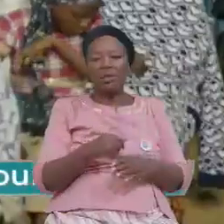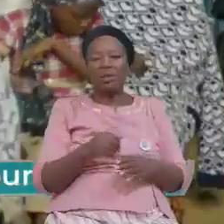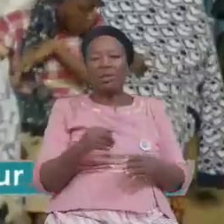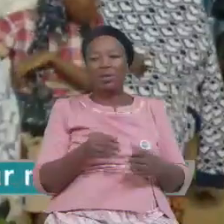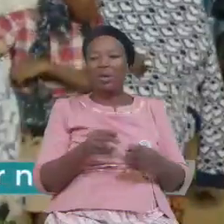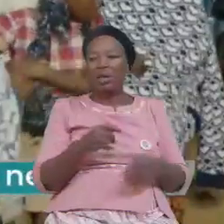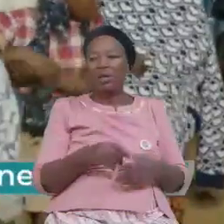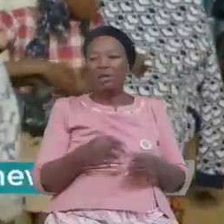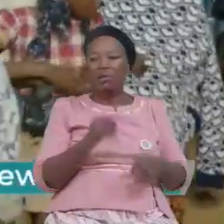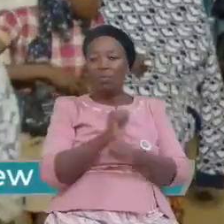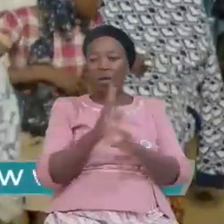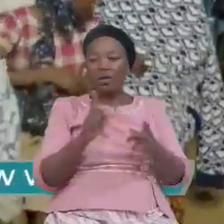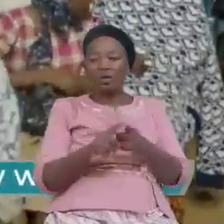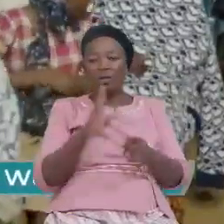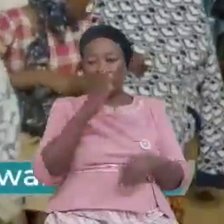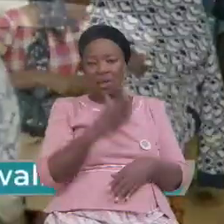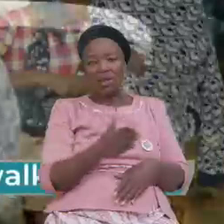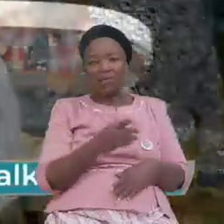congregation